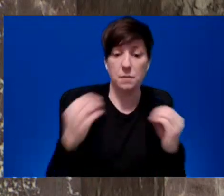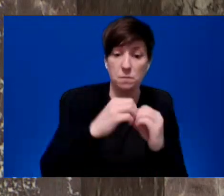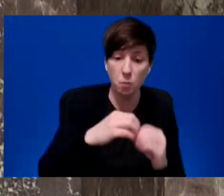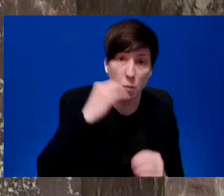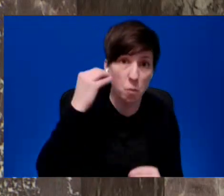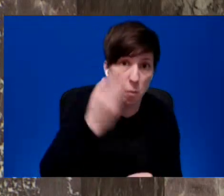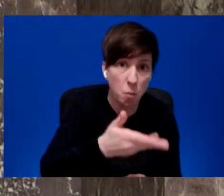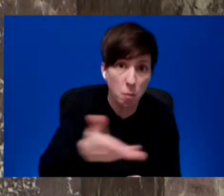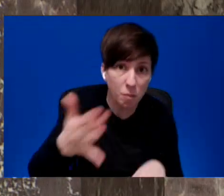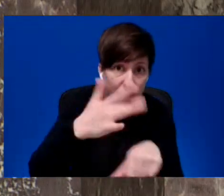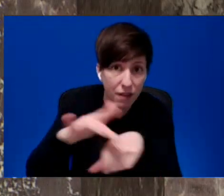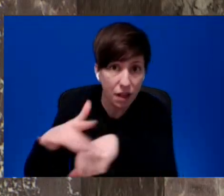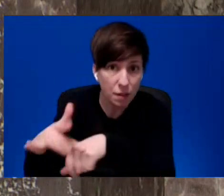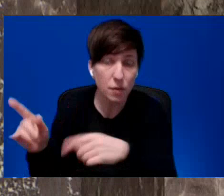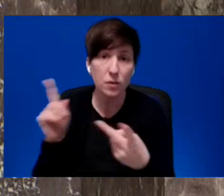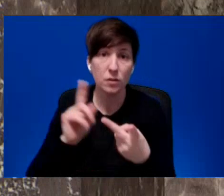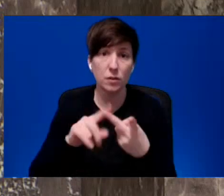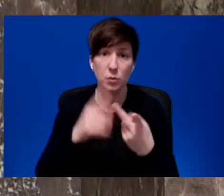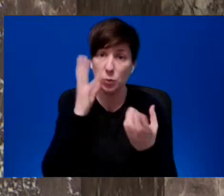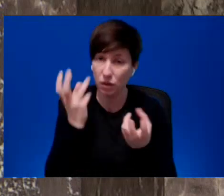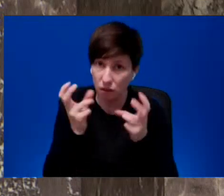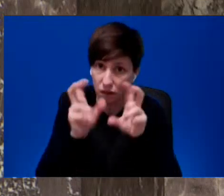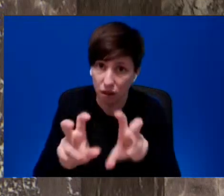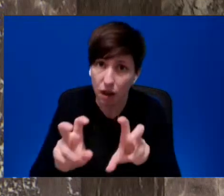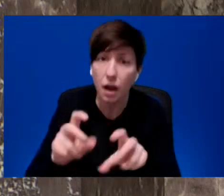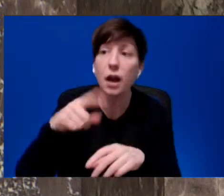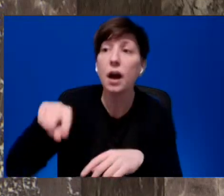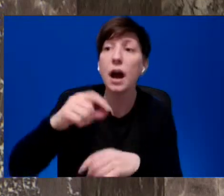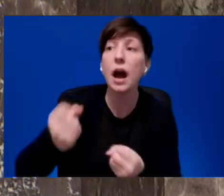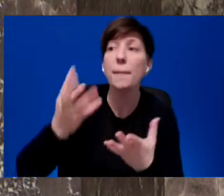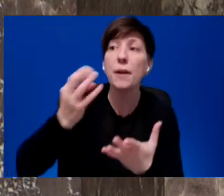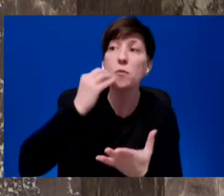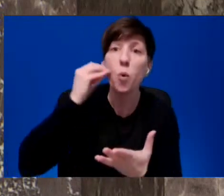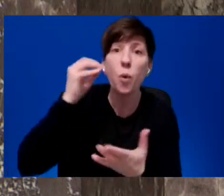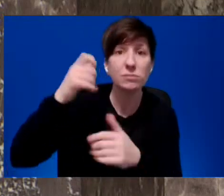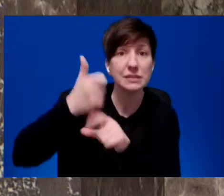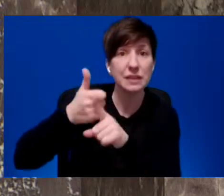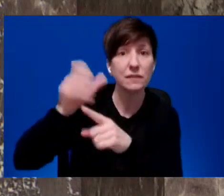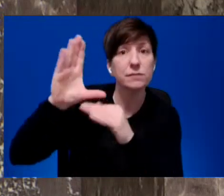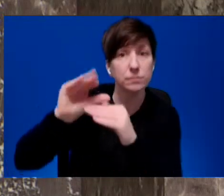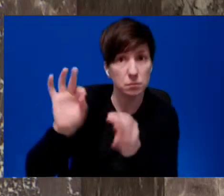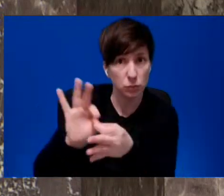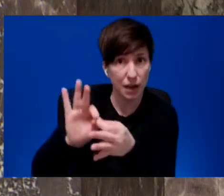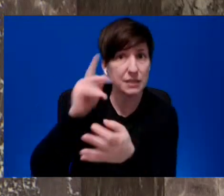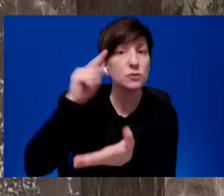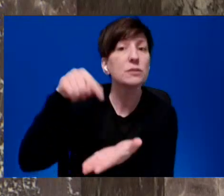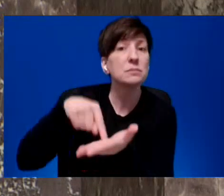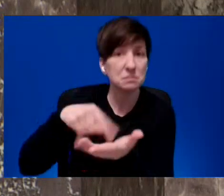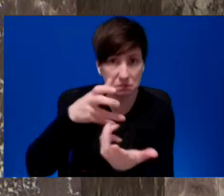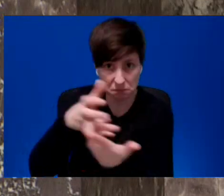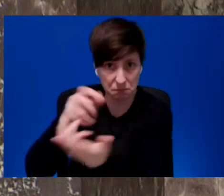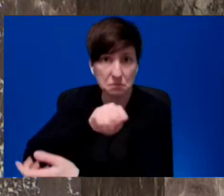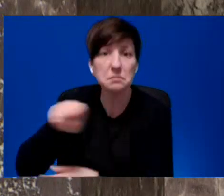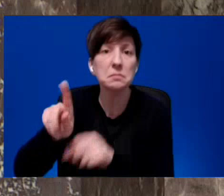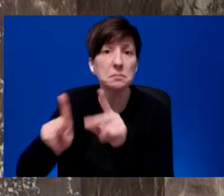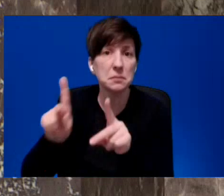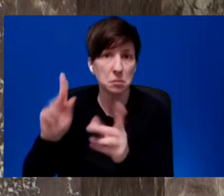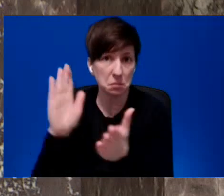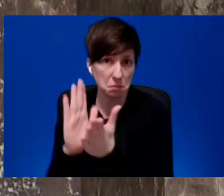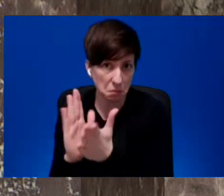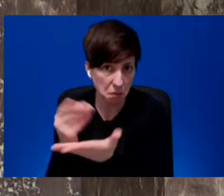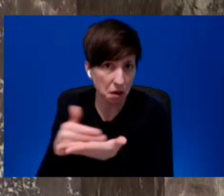to the required amount of affordable housing needs to be invested in communities, Honourable Speaker. And when it comes to SAFER and RAP, Honourable